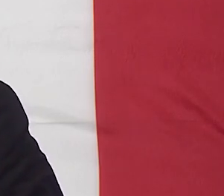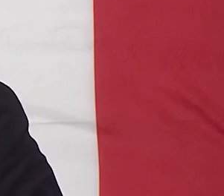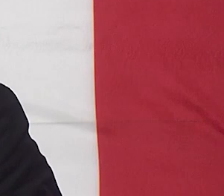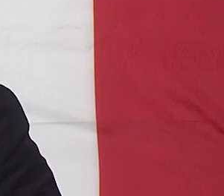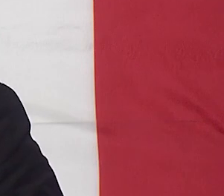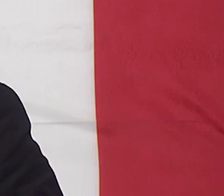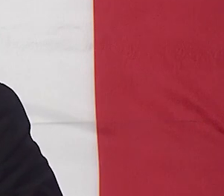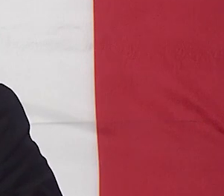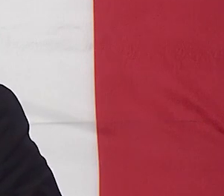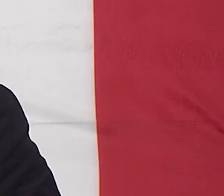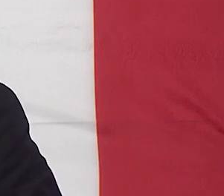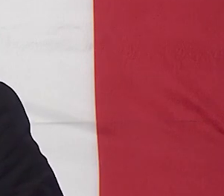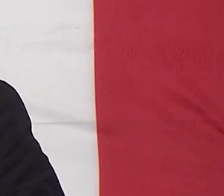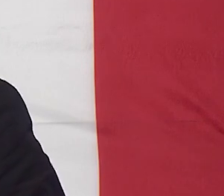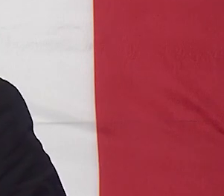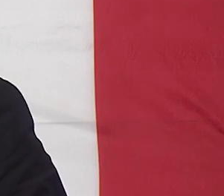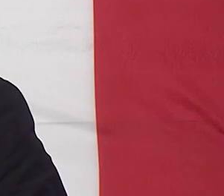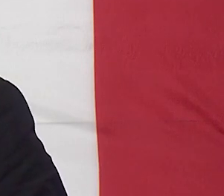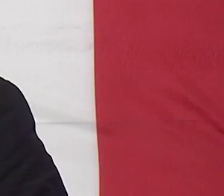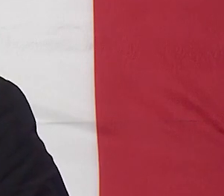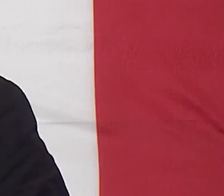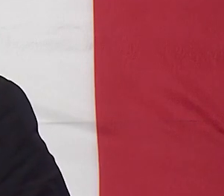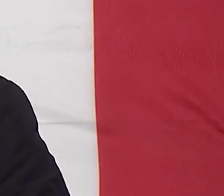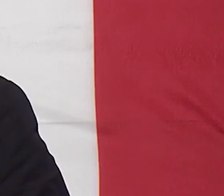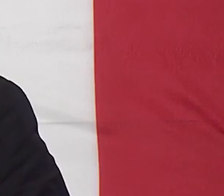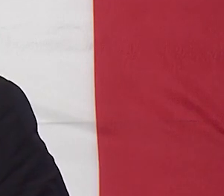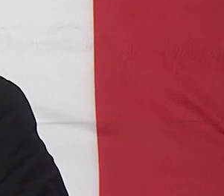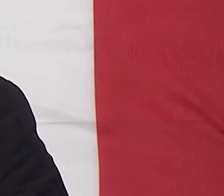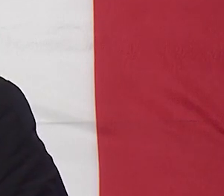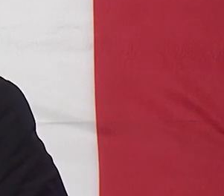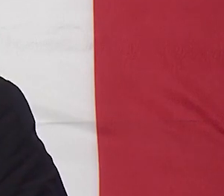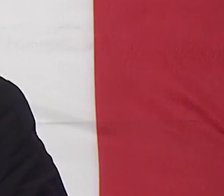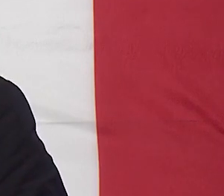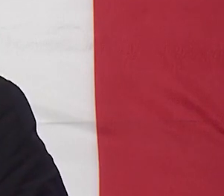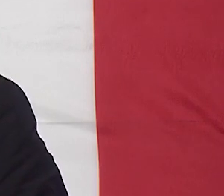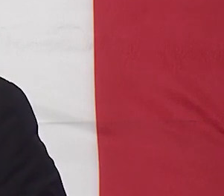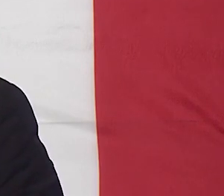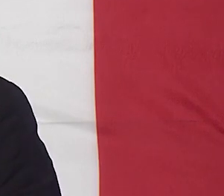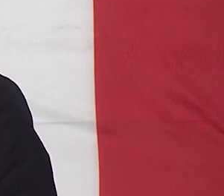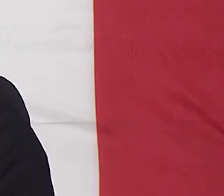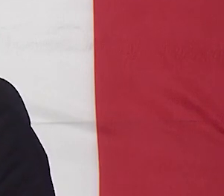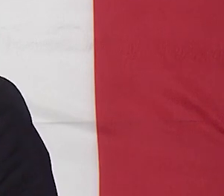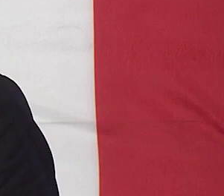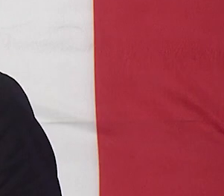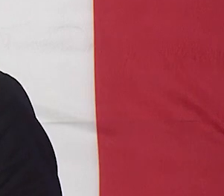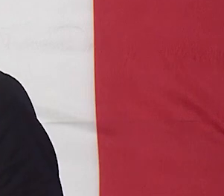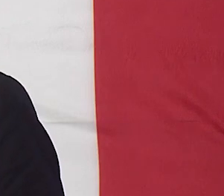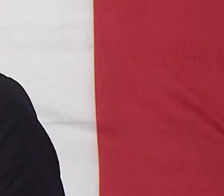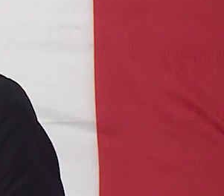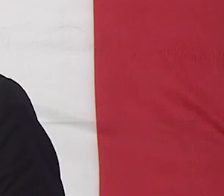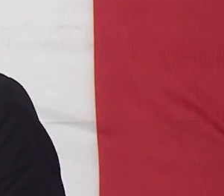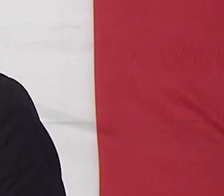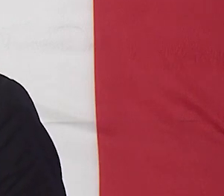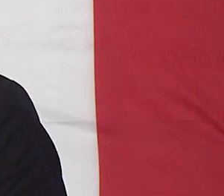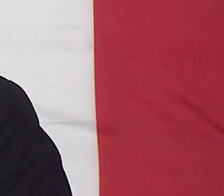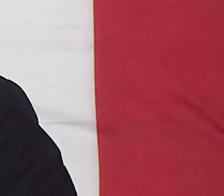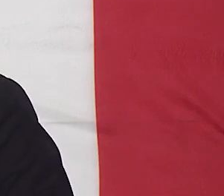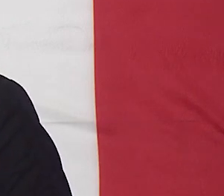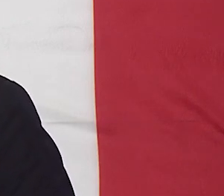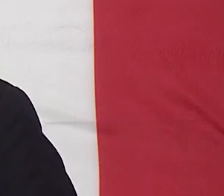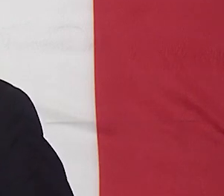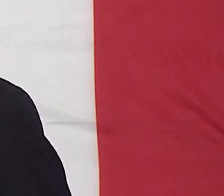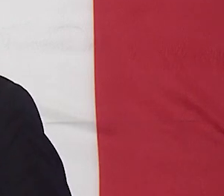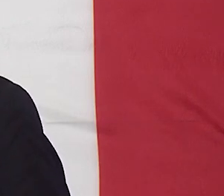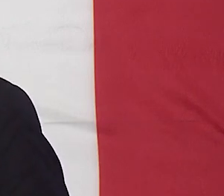que necesitamos en nuestro país. So that it could create the change that we need in our country. Que Dios bendiga a cada uno de nuestros